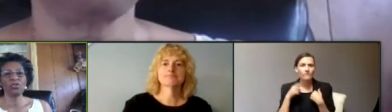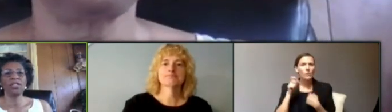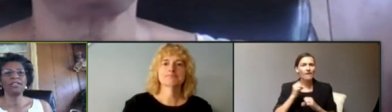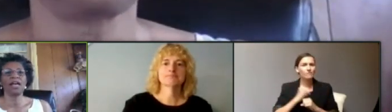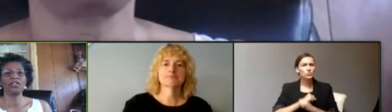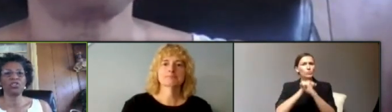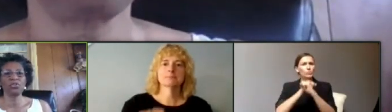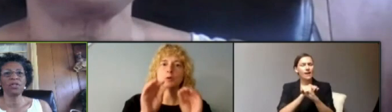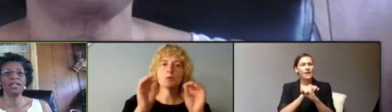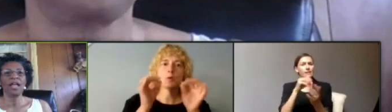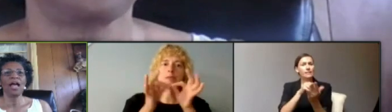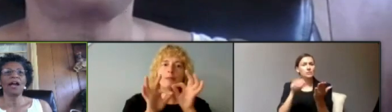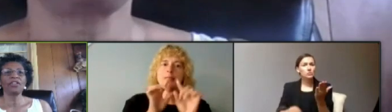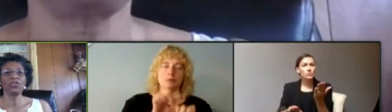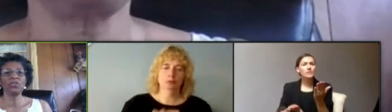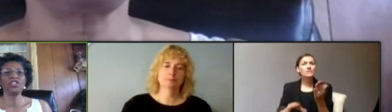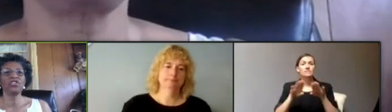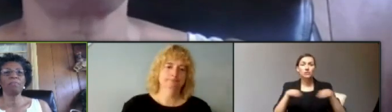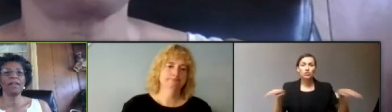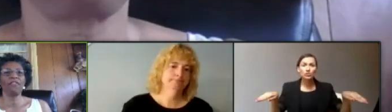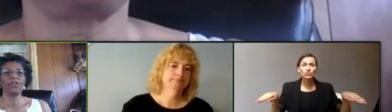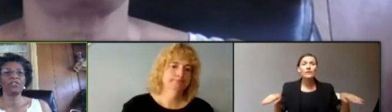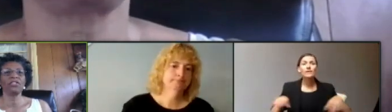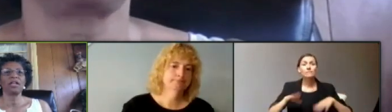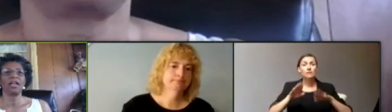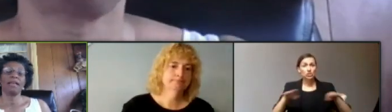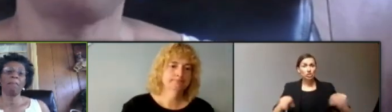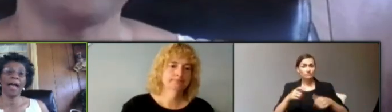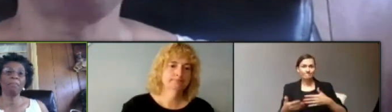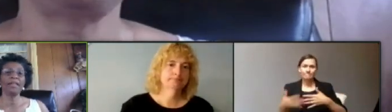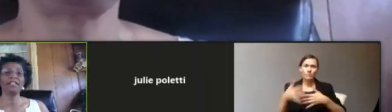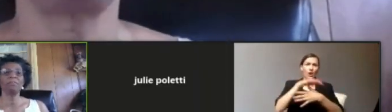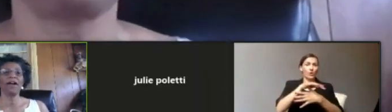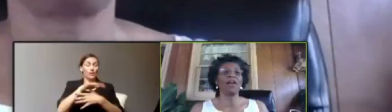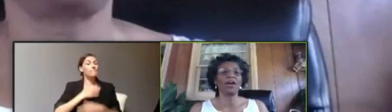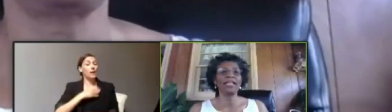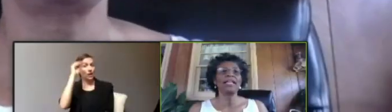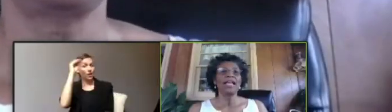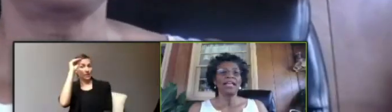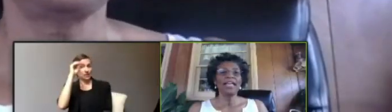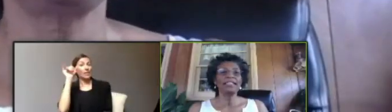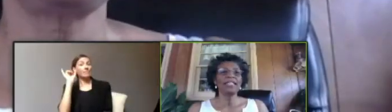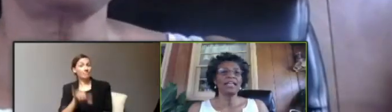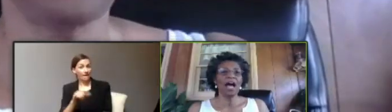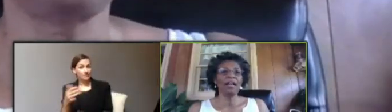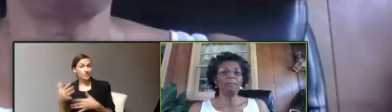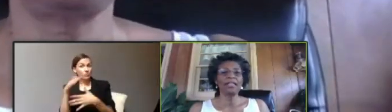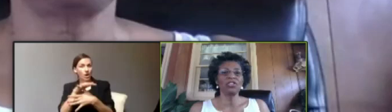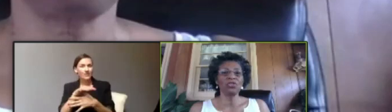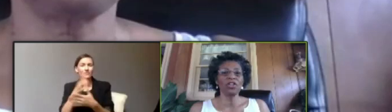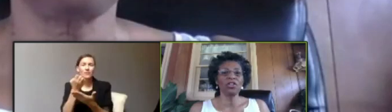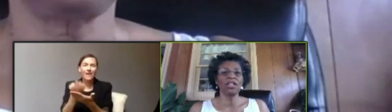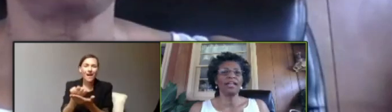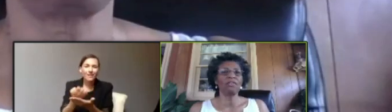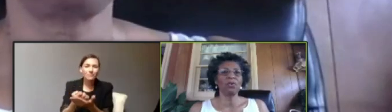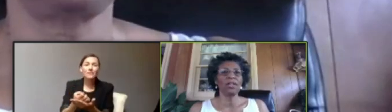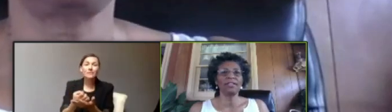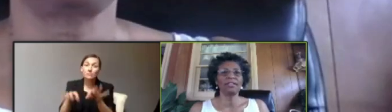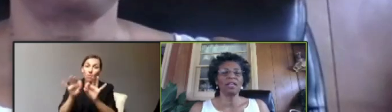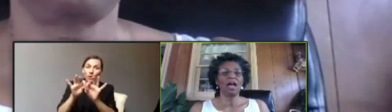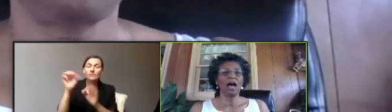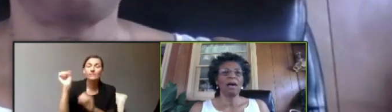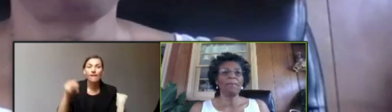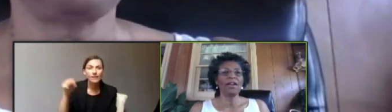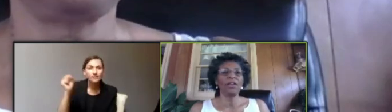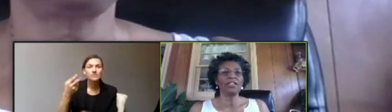our students, our children. Our children should be our first, in my opinion, priority. Yes, the economy is critical. And of